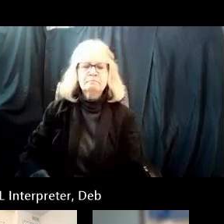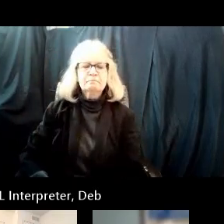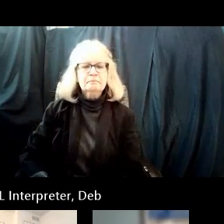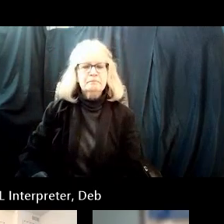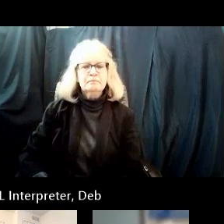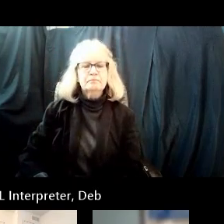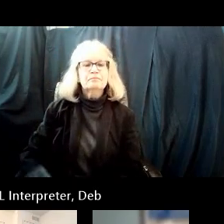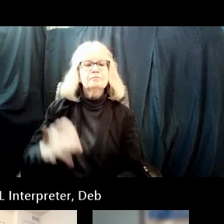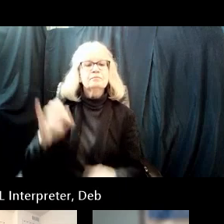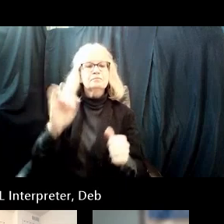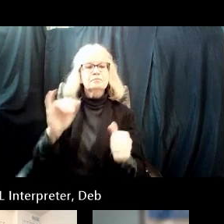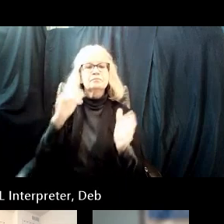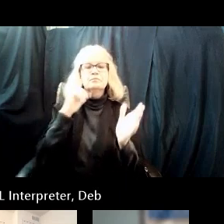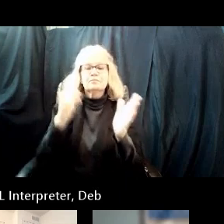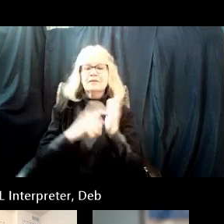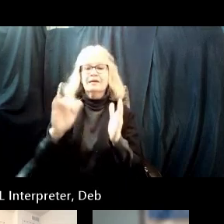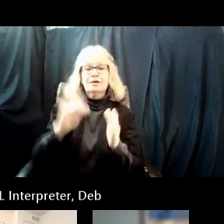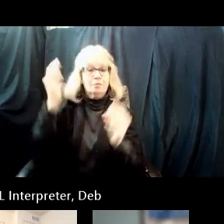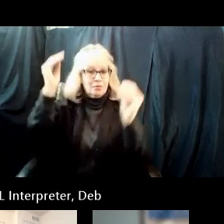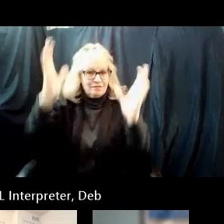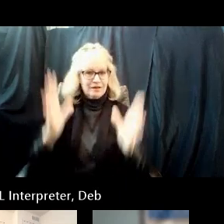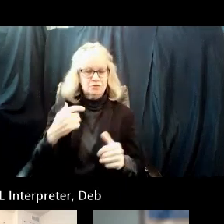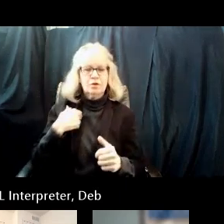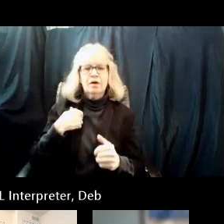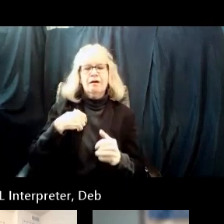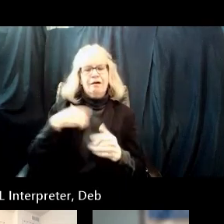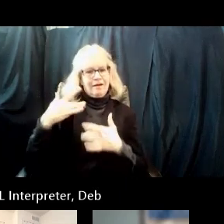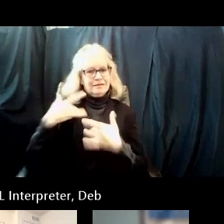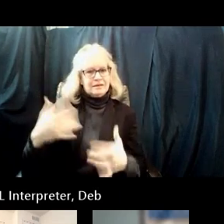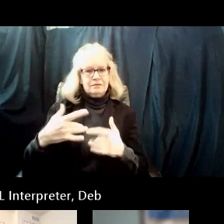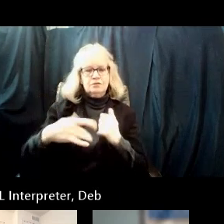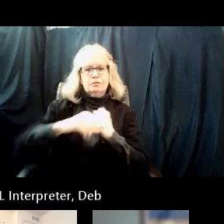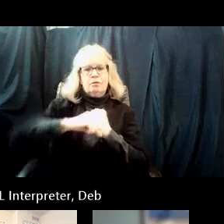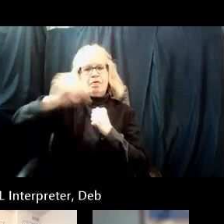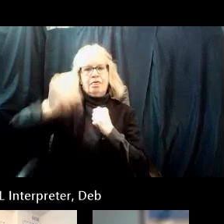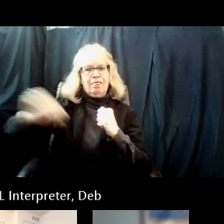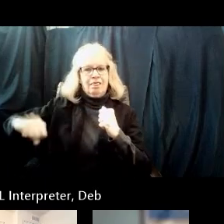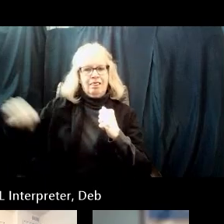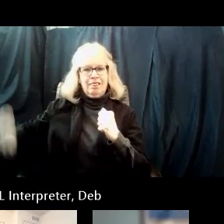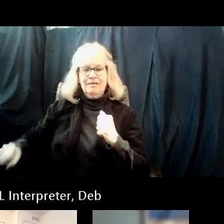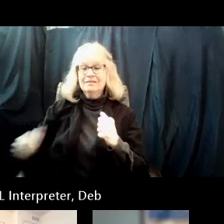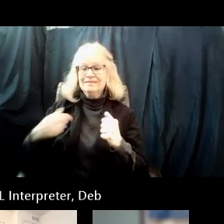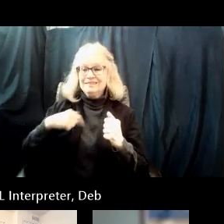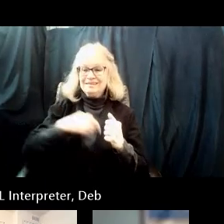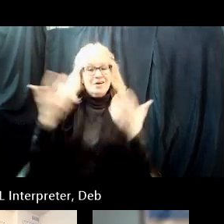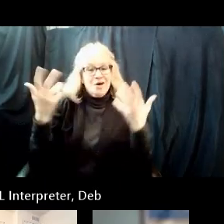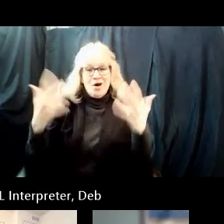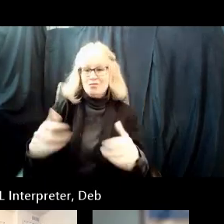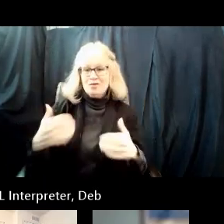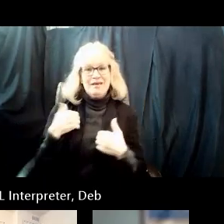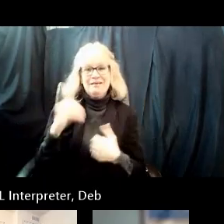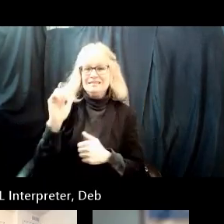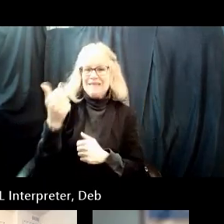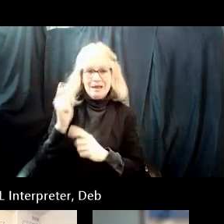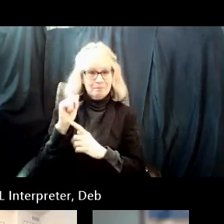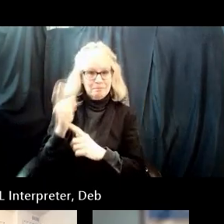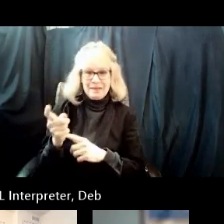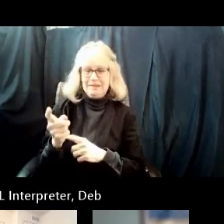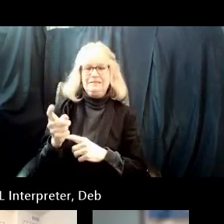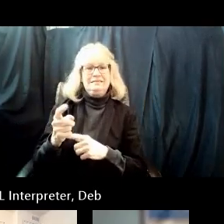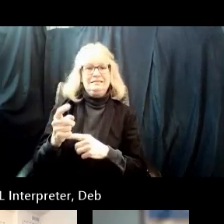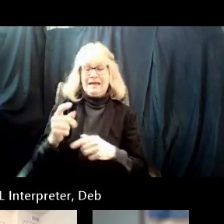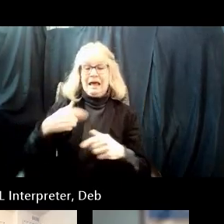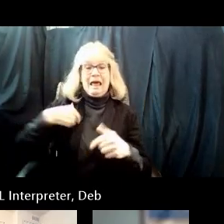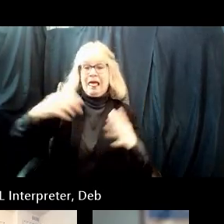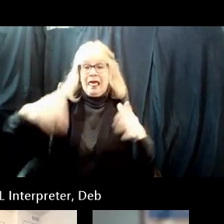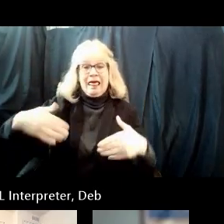also recognize that as a professor, I tend to be long-winded, and we're already 10 minutes into the presentation, and I haven't even